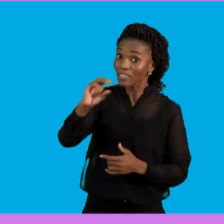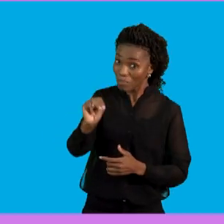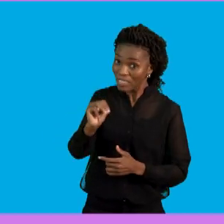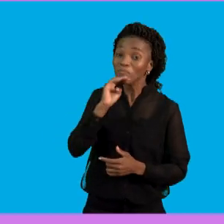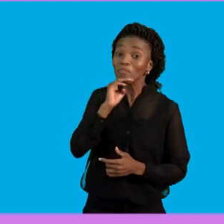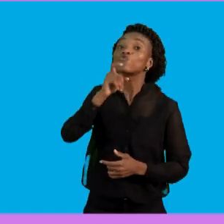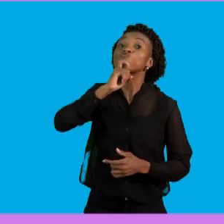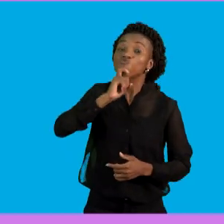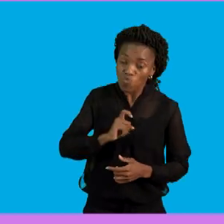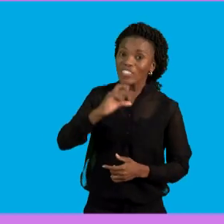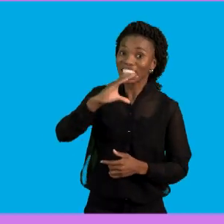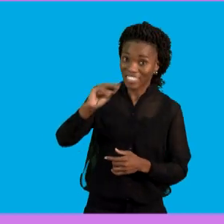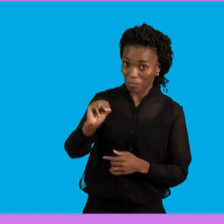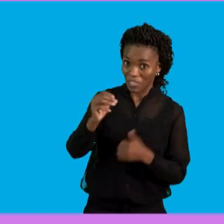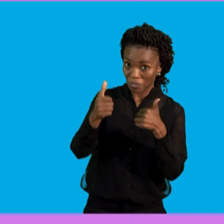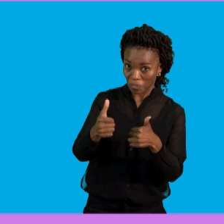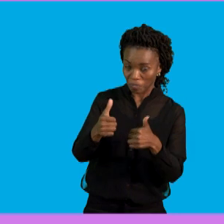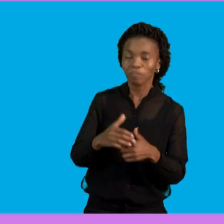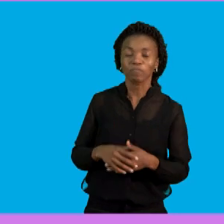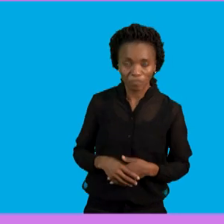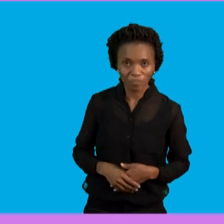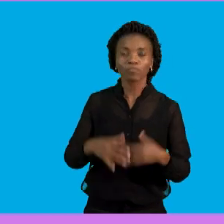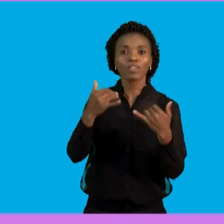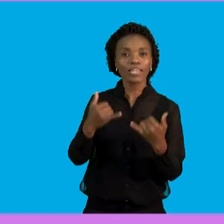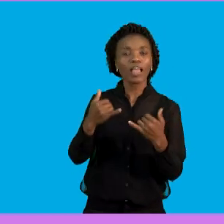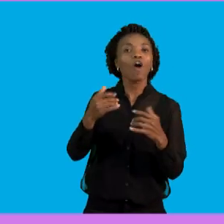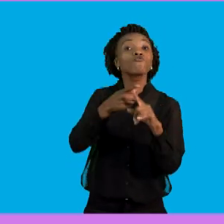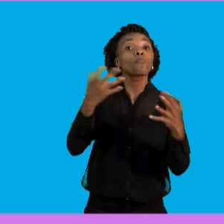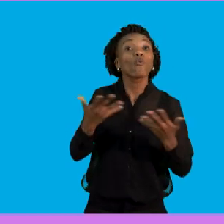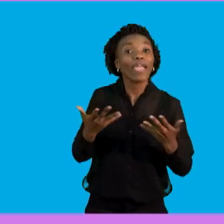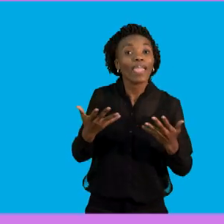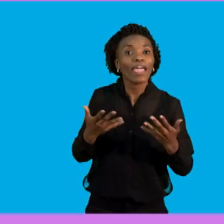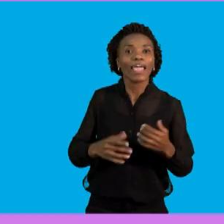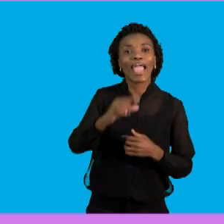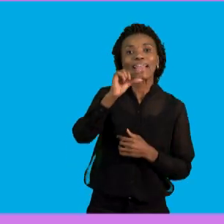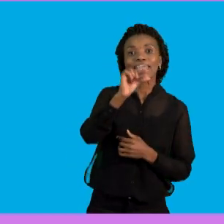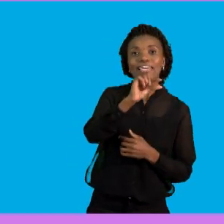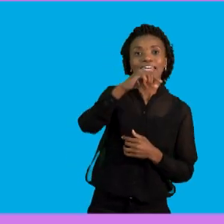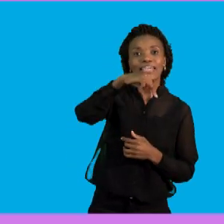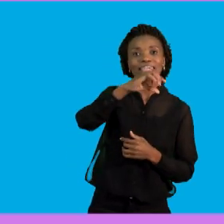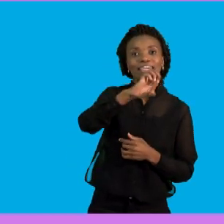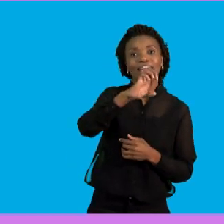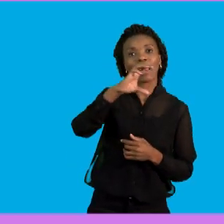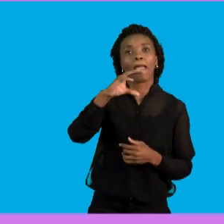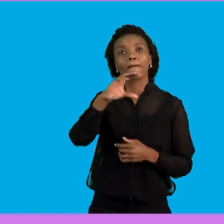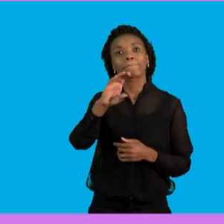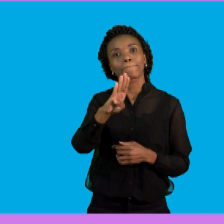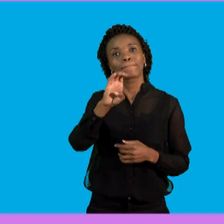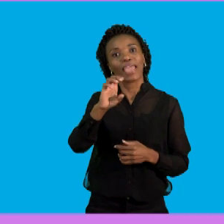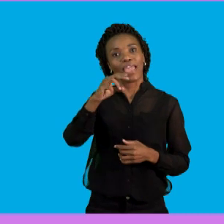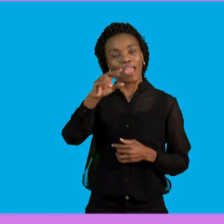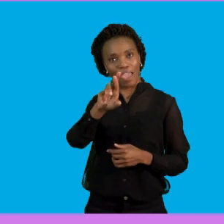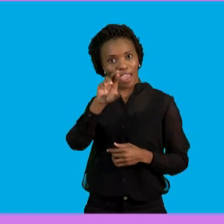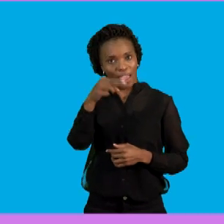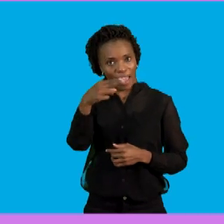millimeters. But if it says centimeters, then you keep to centimeters. Between which locations? Qwerha